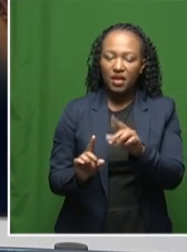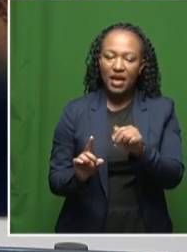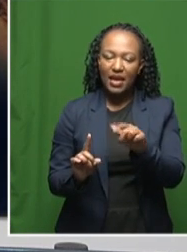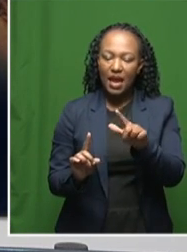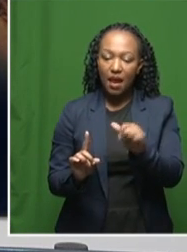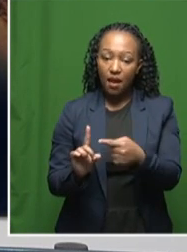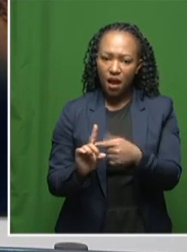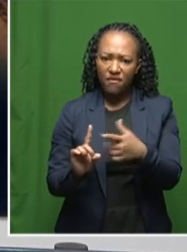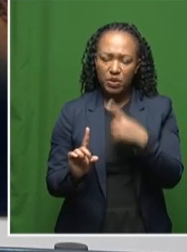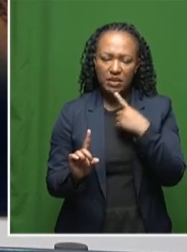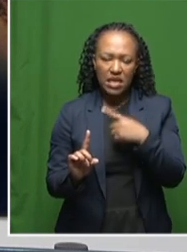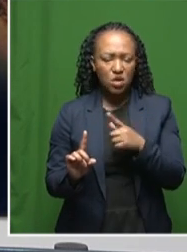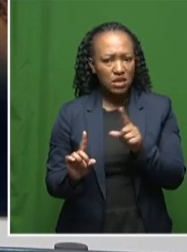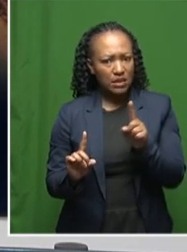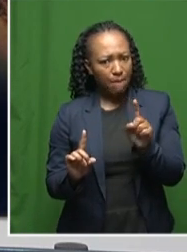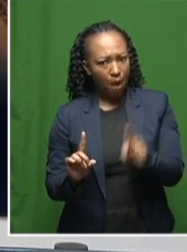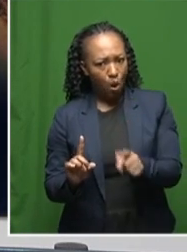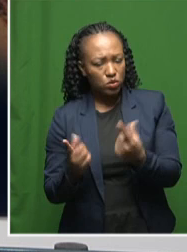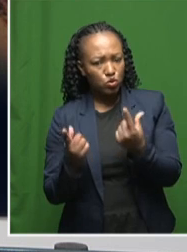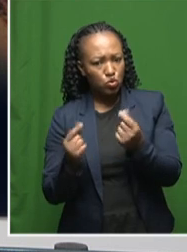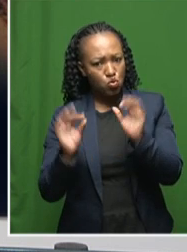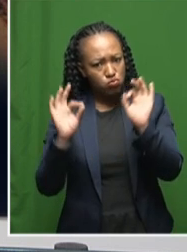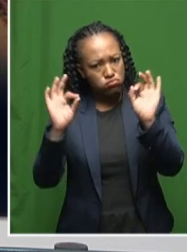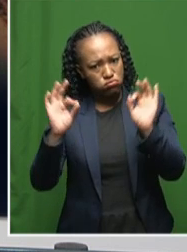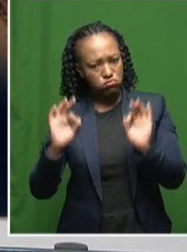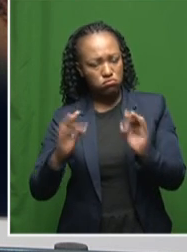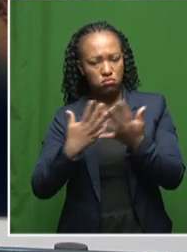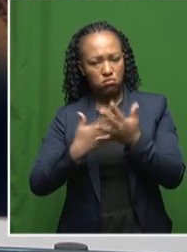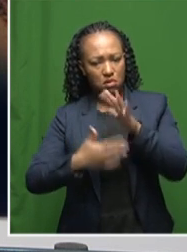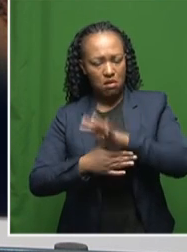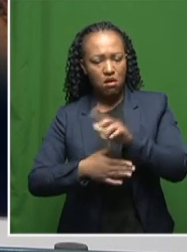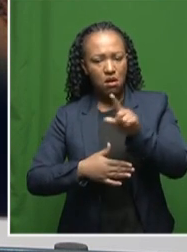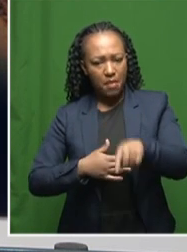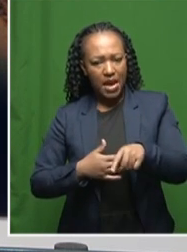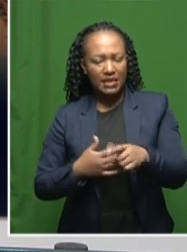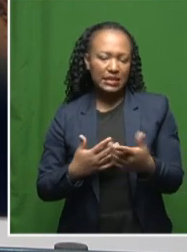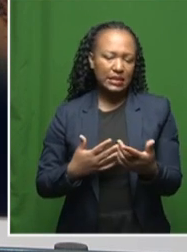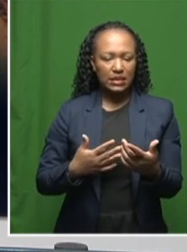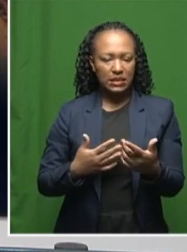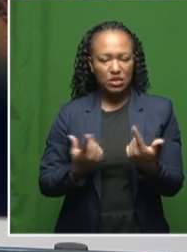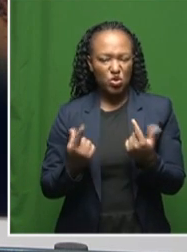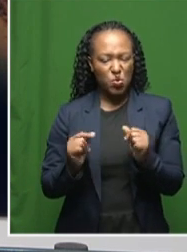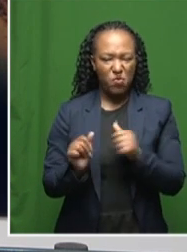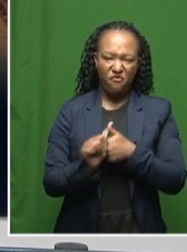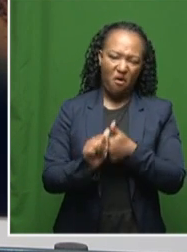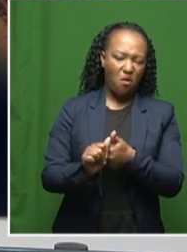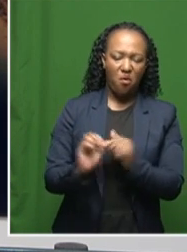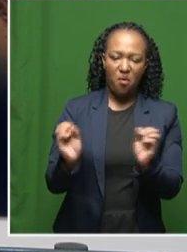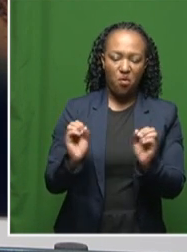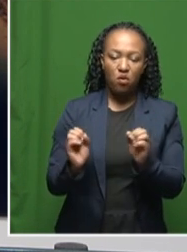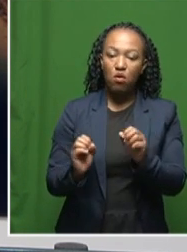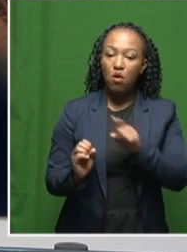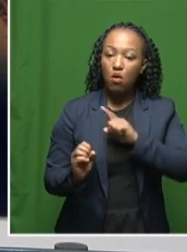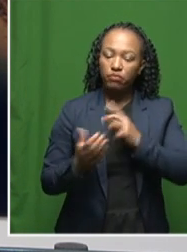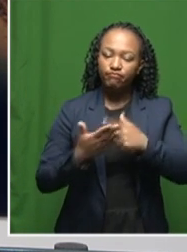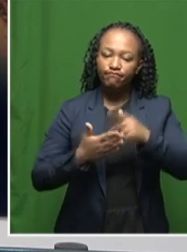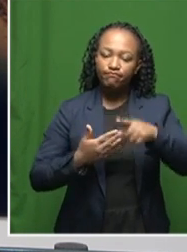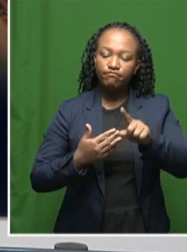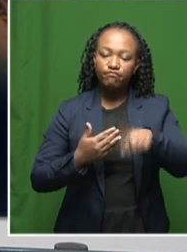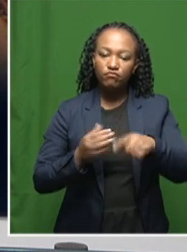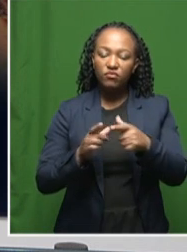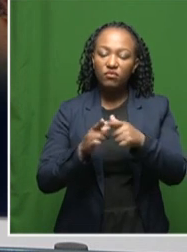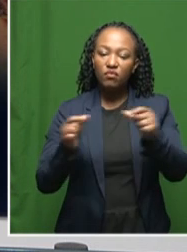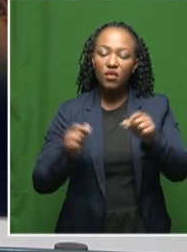perhaps were not done as they should have been, priority made of things that should have been. And this was a project that was meant for completion in